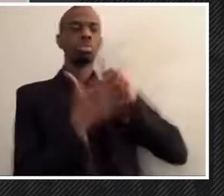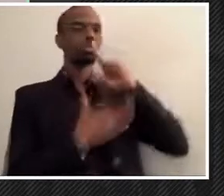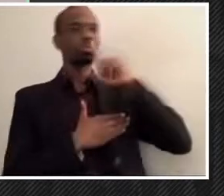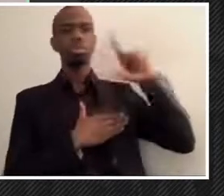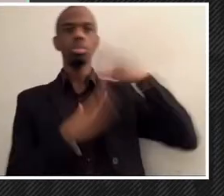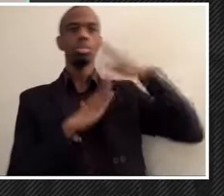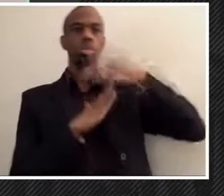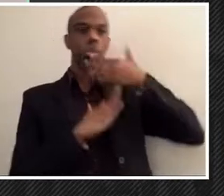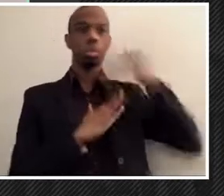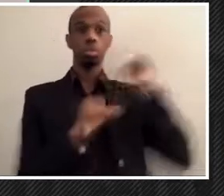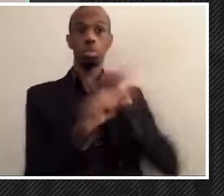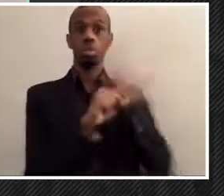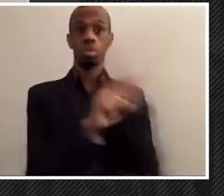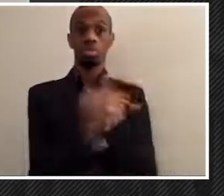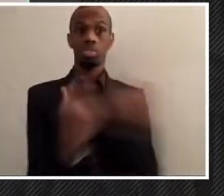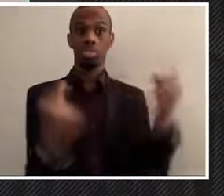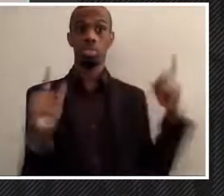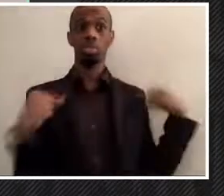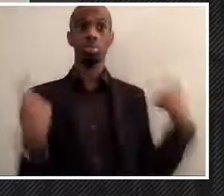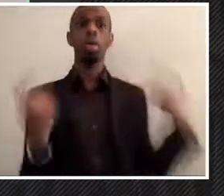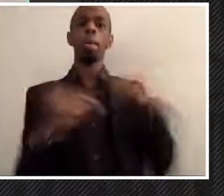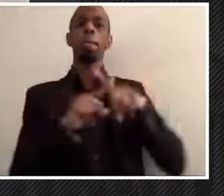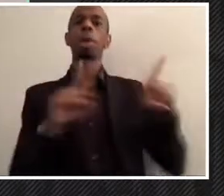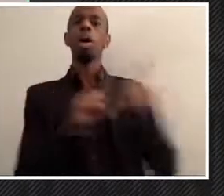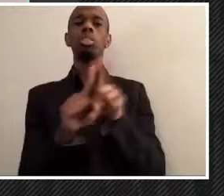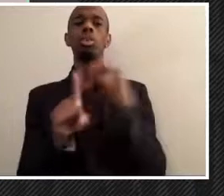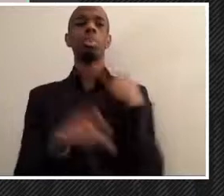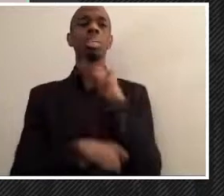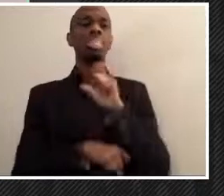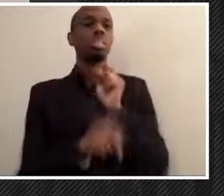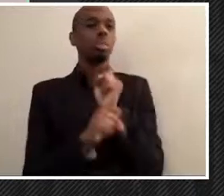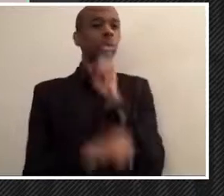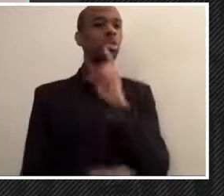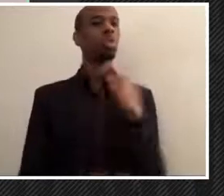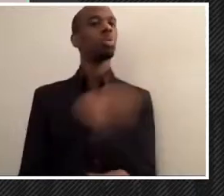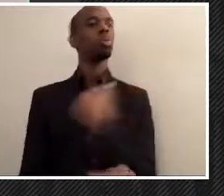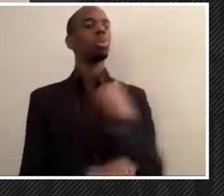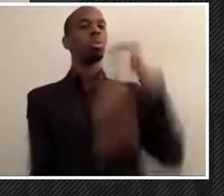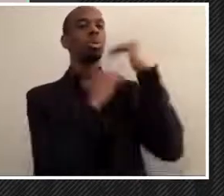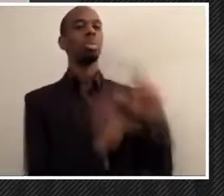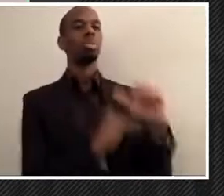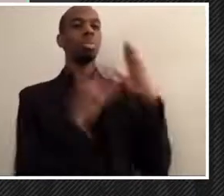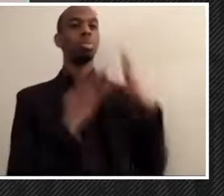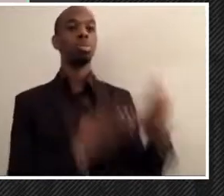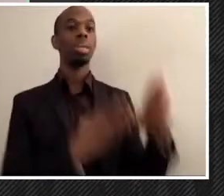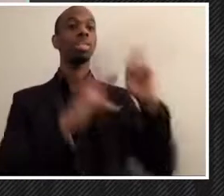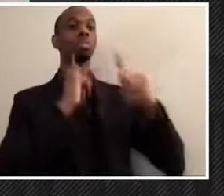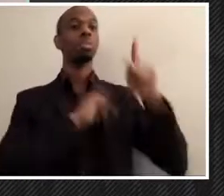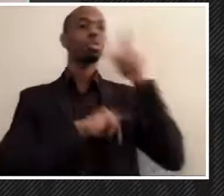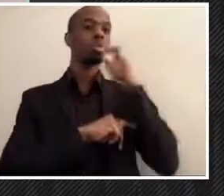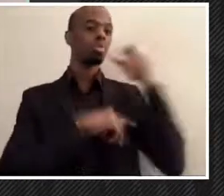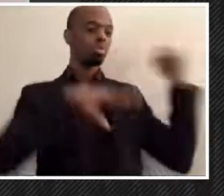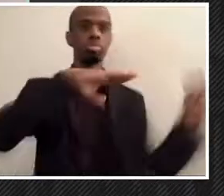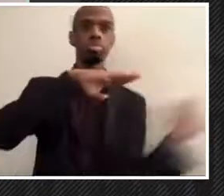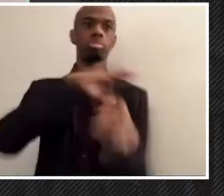it's just been making sure that we restrict the ways people are incarcerated, you know,